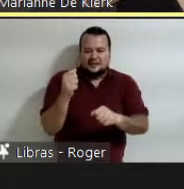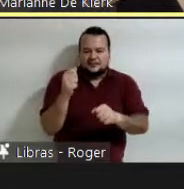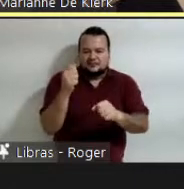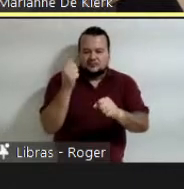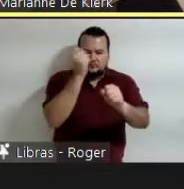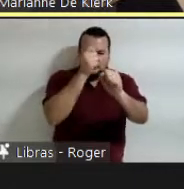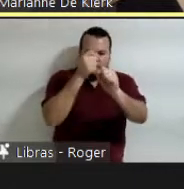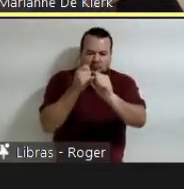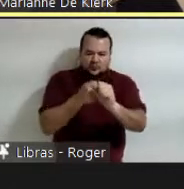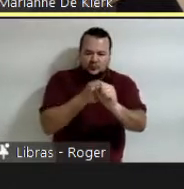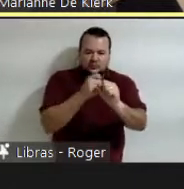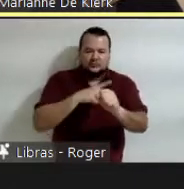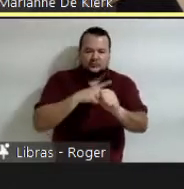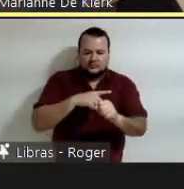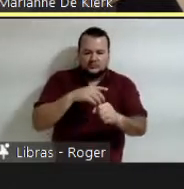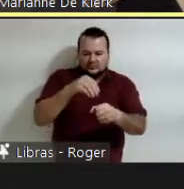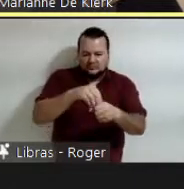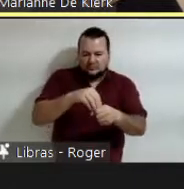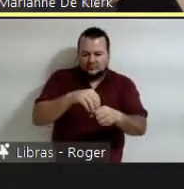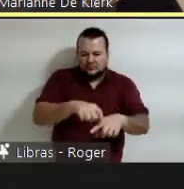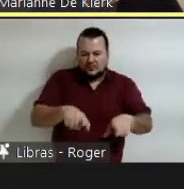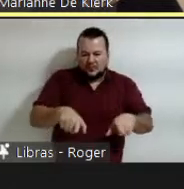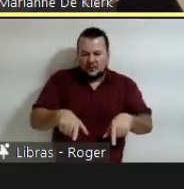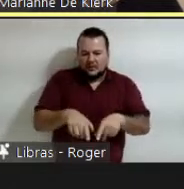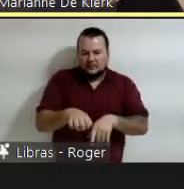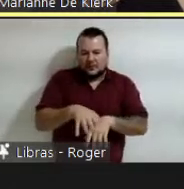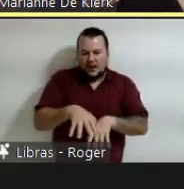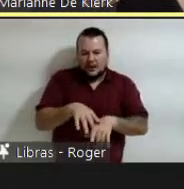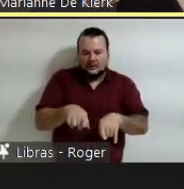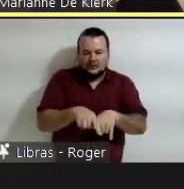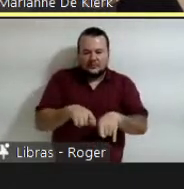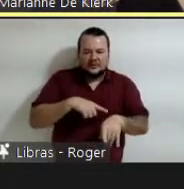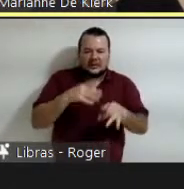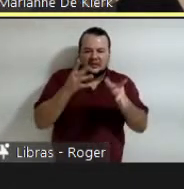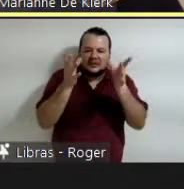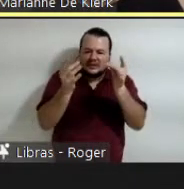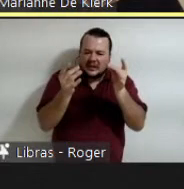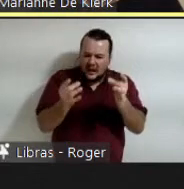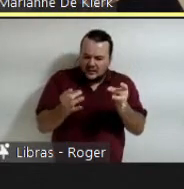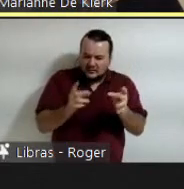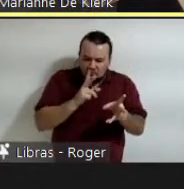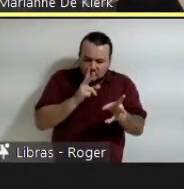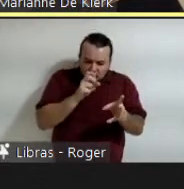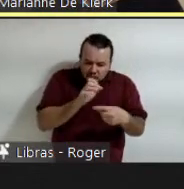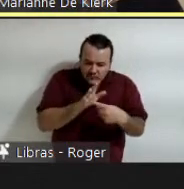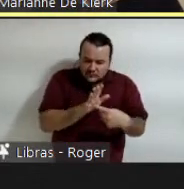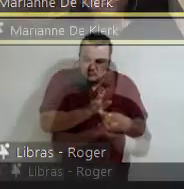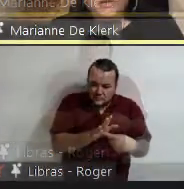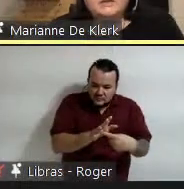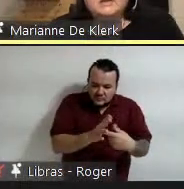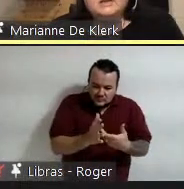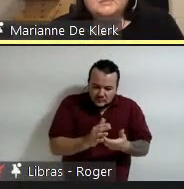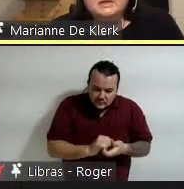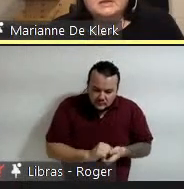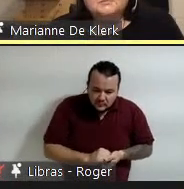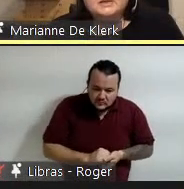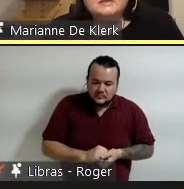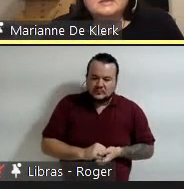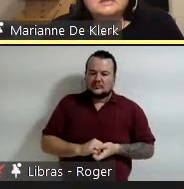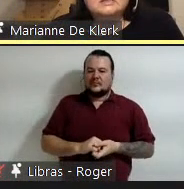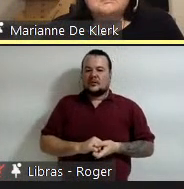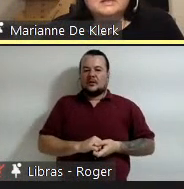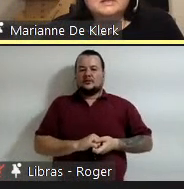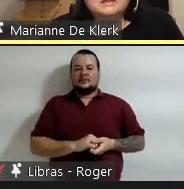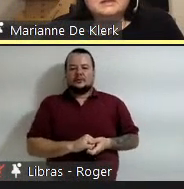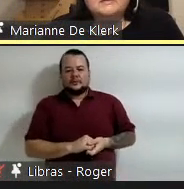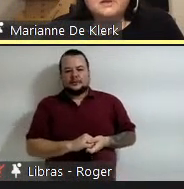detailing, uses of brick contrasted by the louvered systems. The courtyards, which is not incredibly appealing